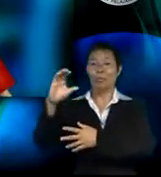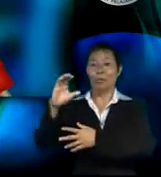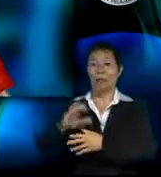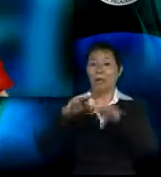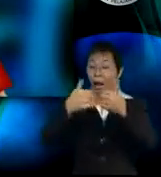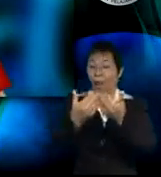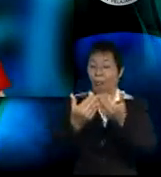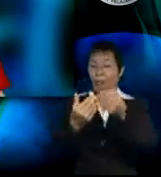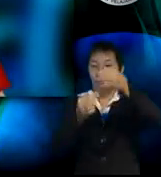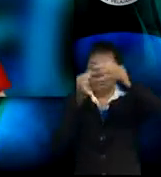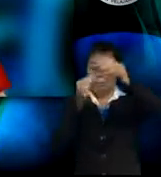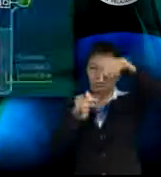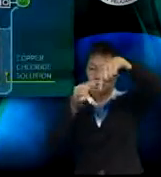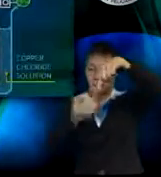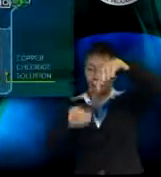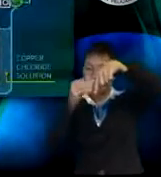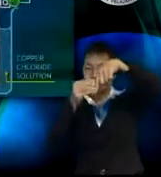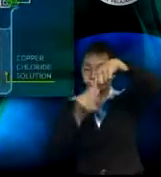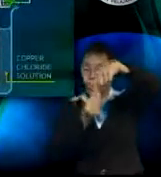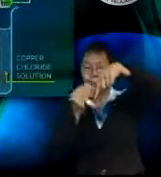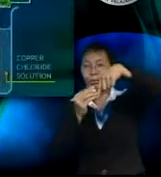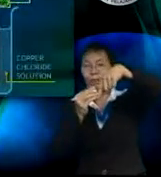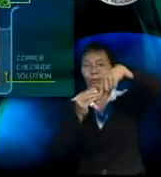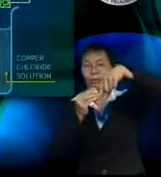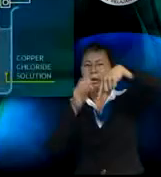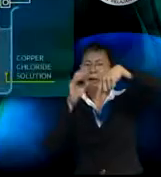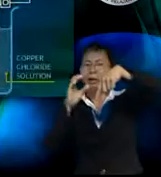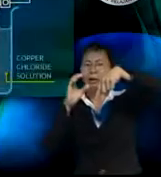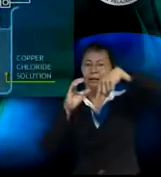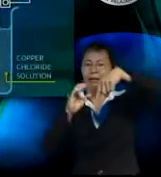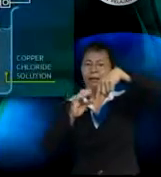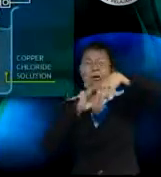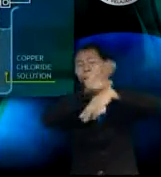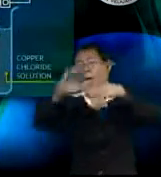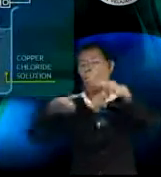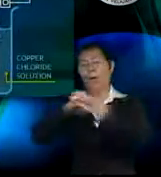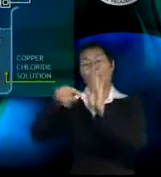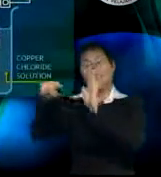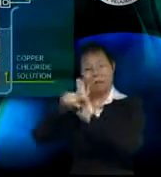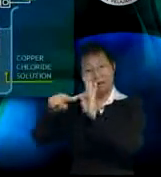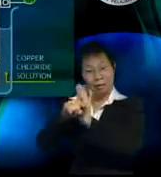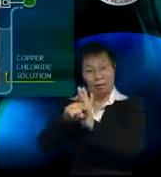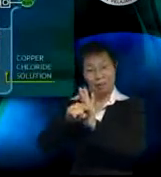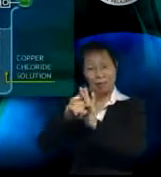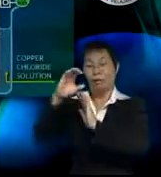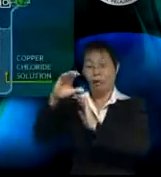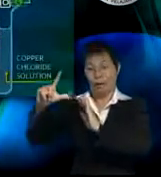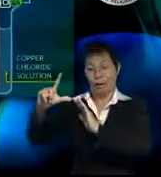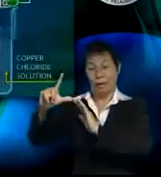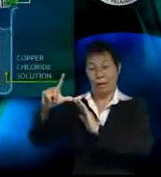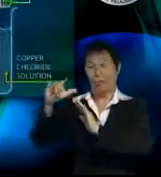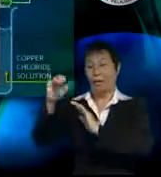How did it get there, Electro? Well, all the negative ions, which are chlorine